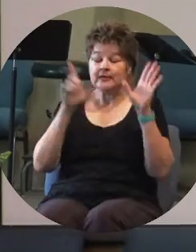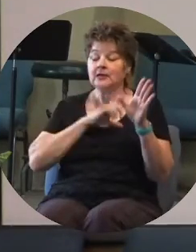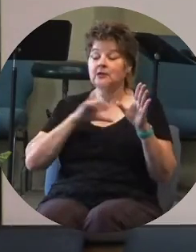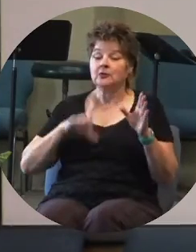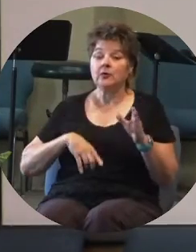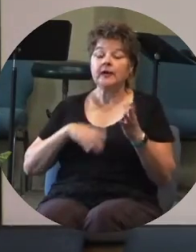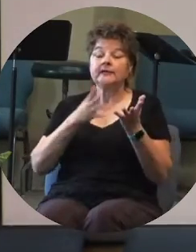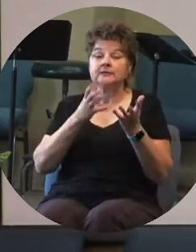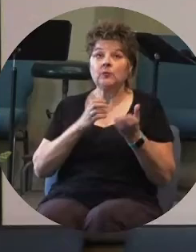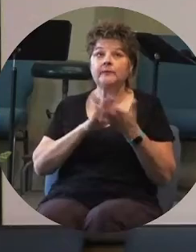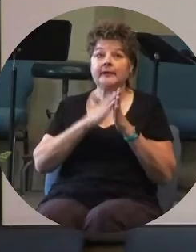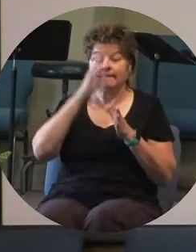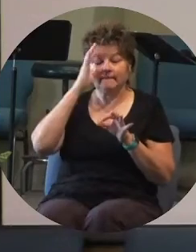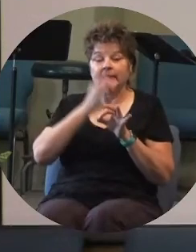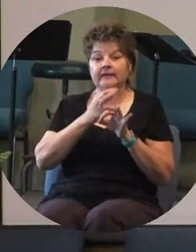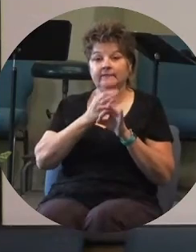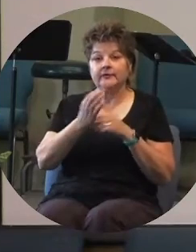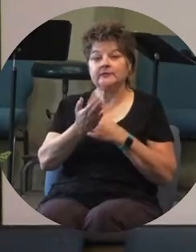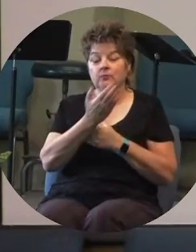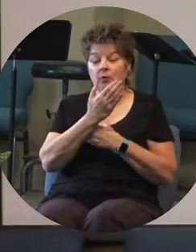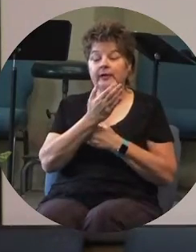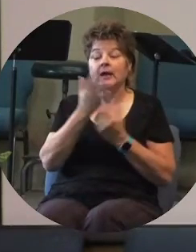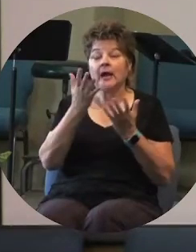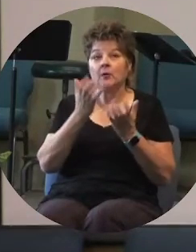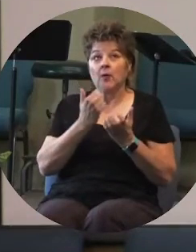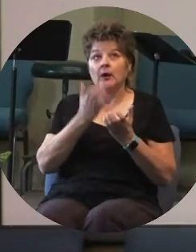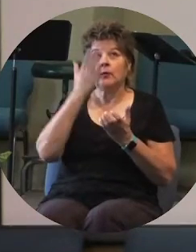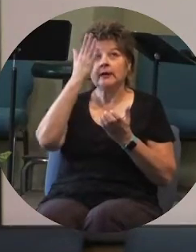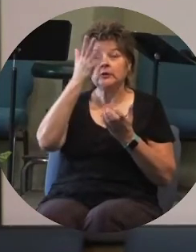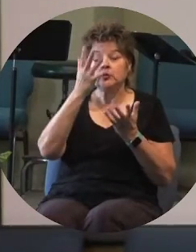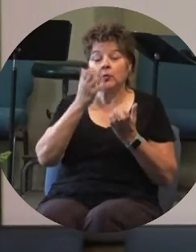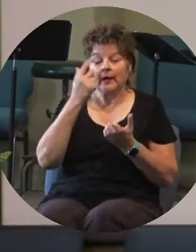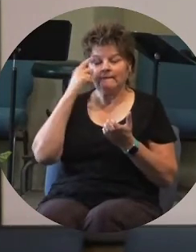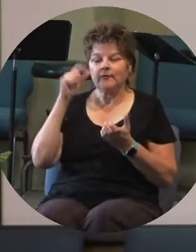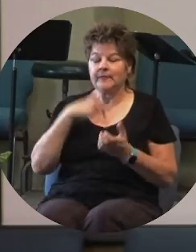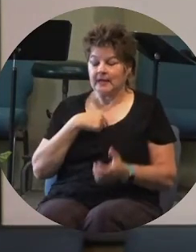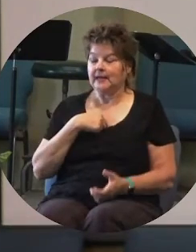to be faithful this morning. I want what you want for me.